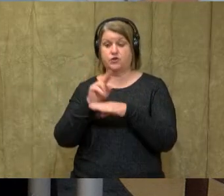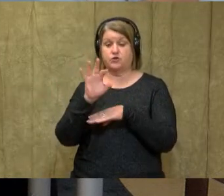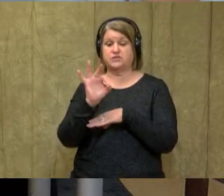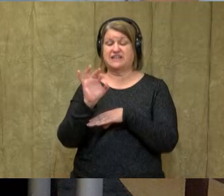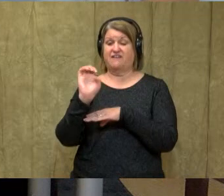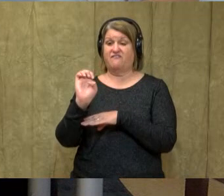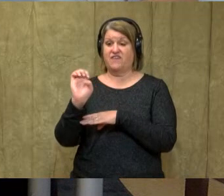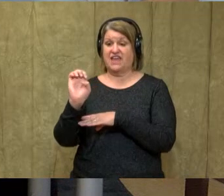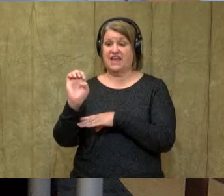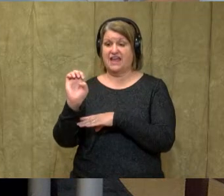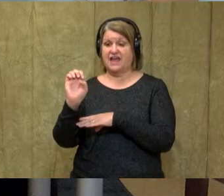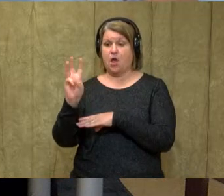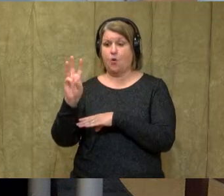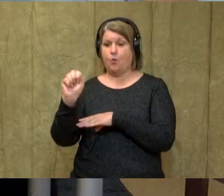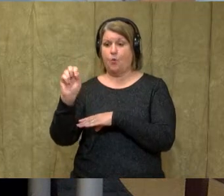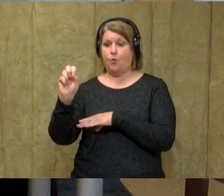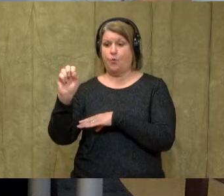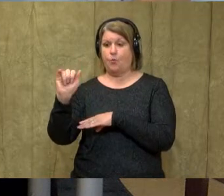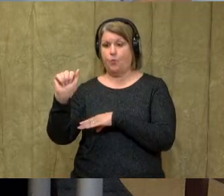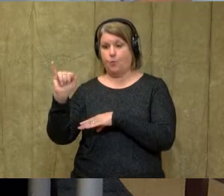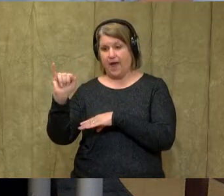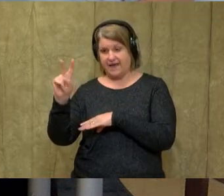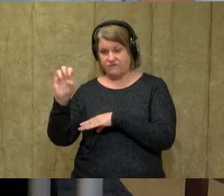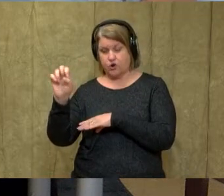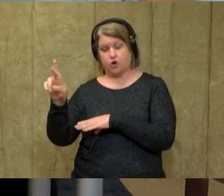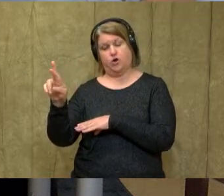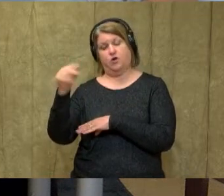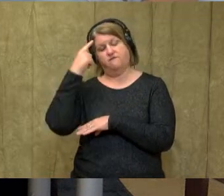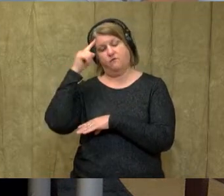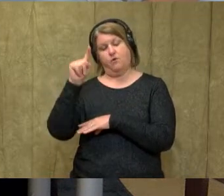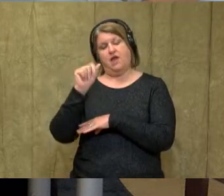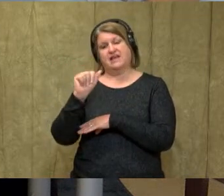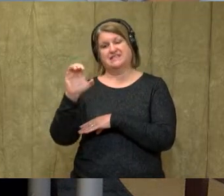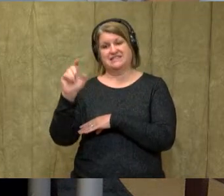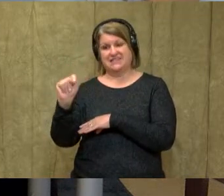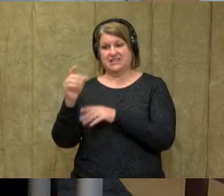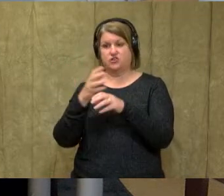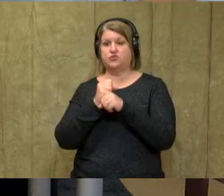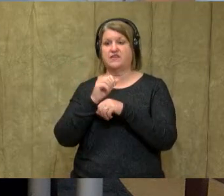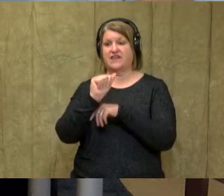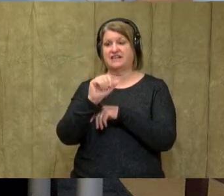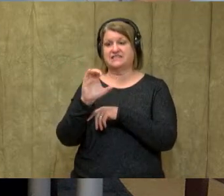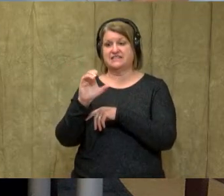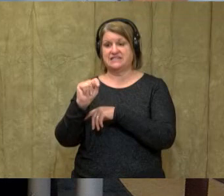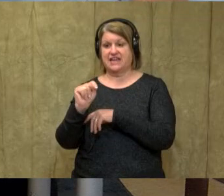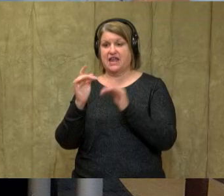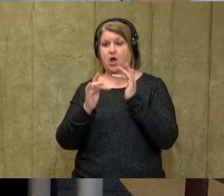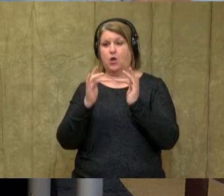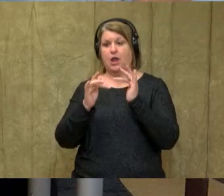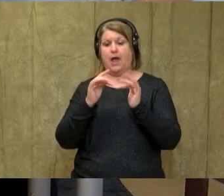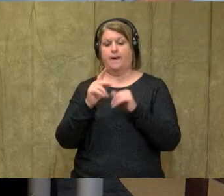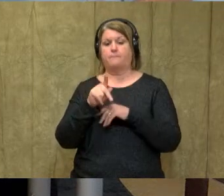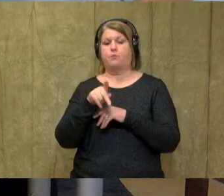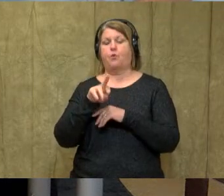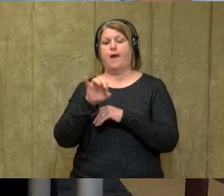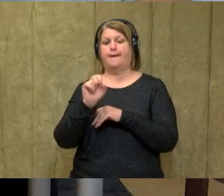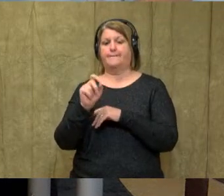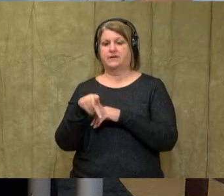students right. should be using a fee waiver, you get the ACT online prep at no cost.